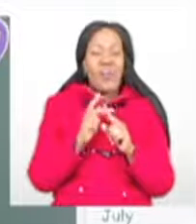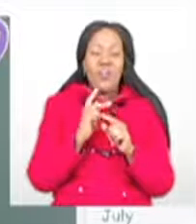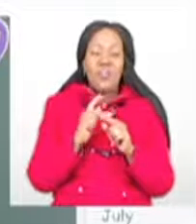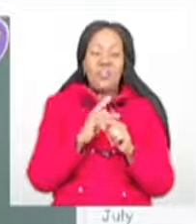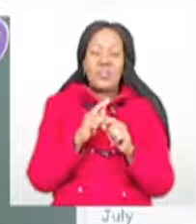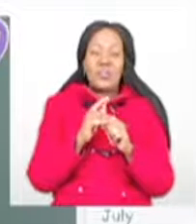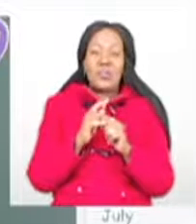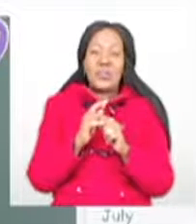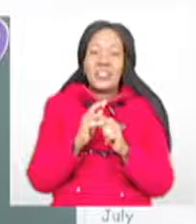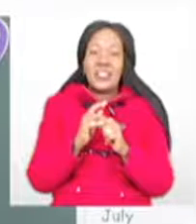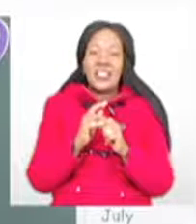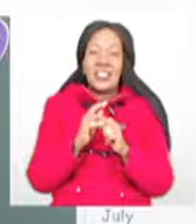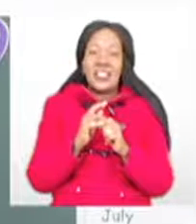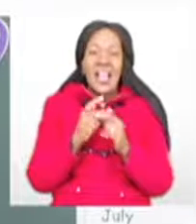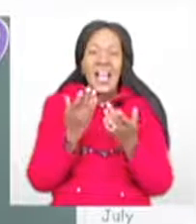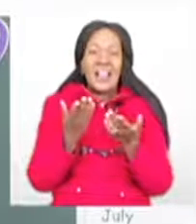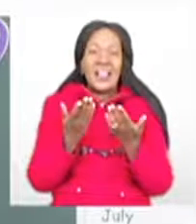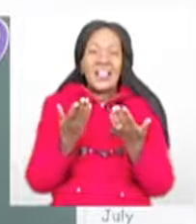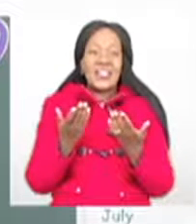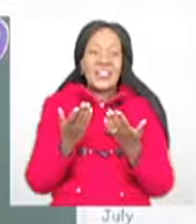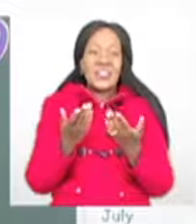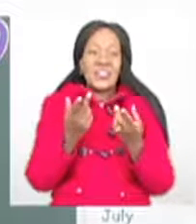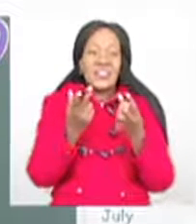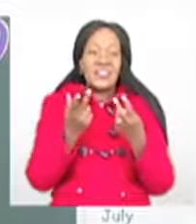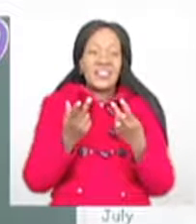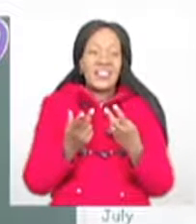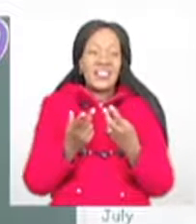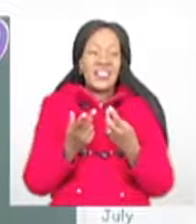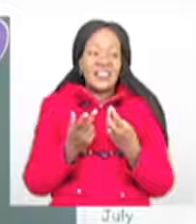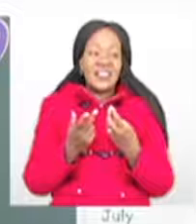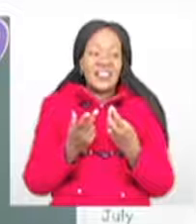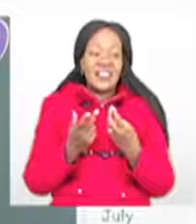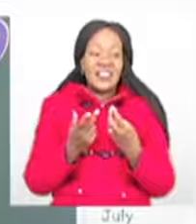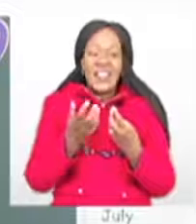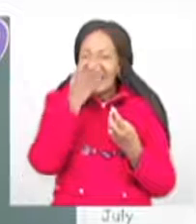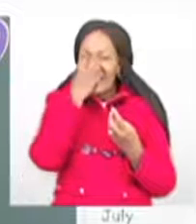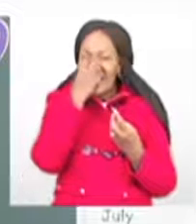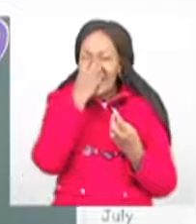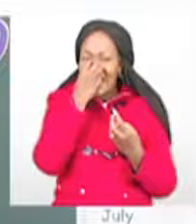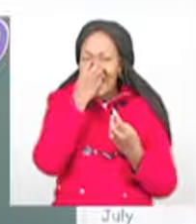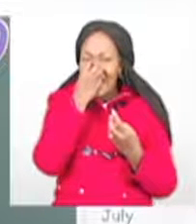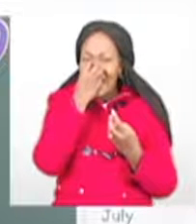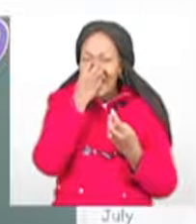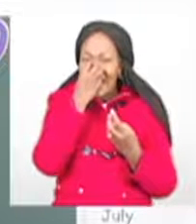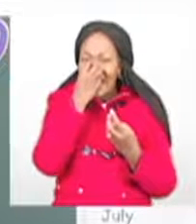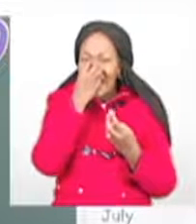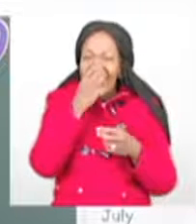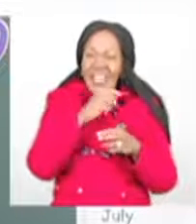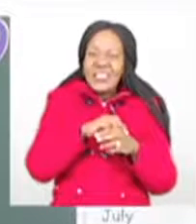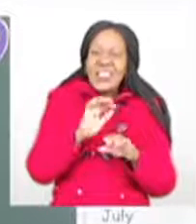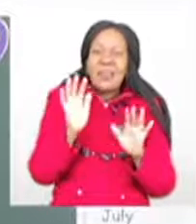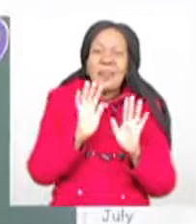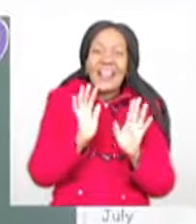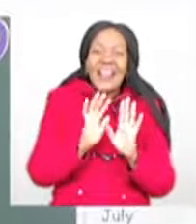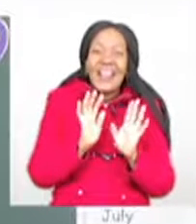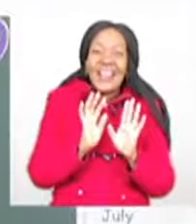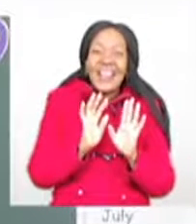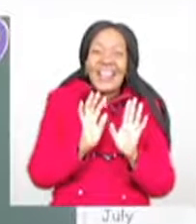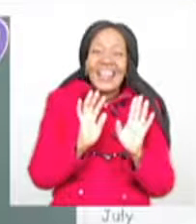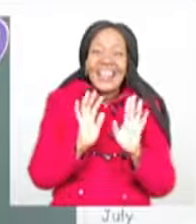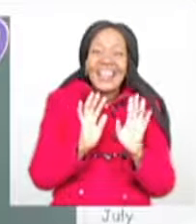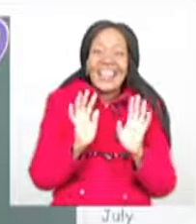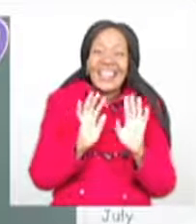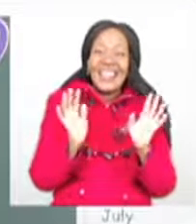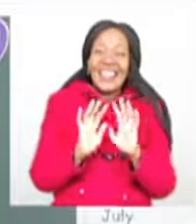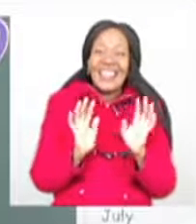times. Now I would like to invite Zoe. It is time to say goodbye to